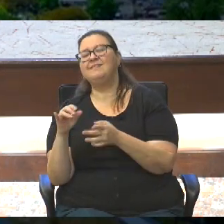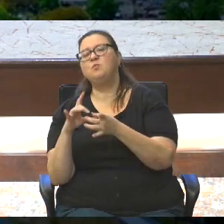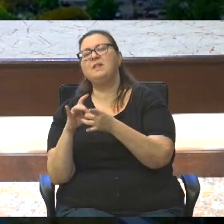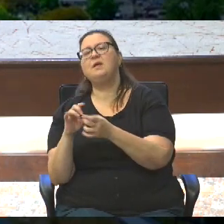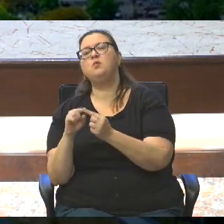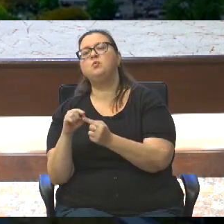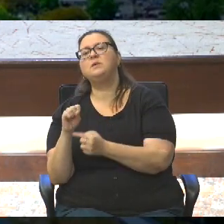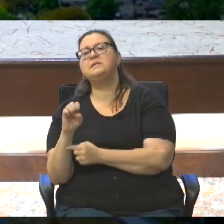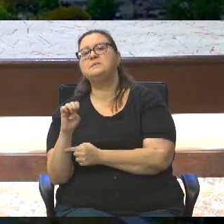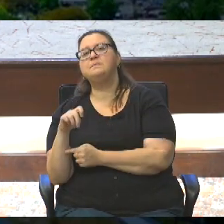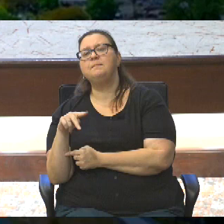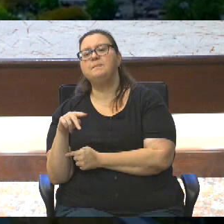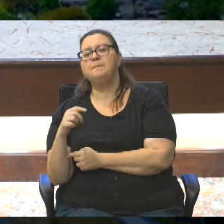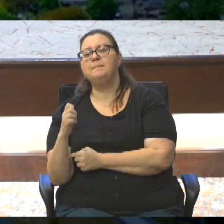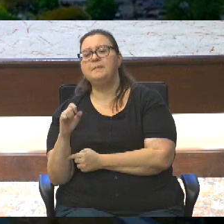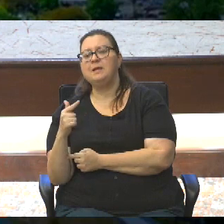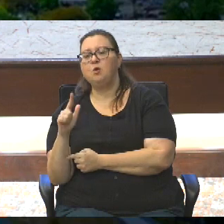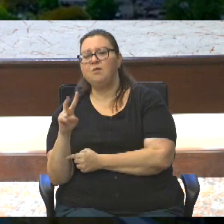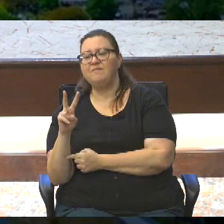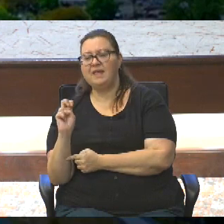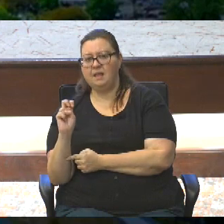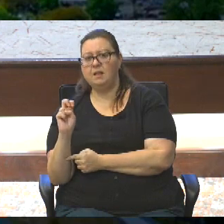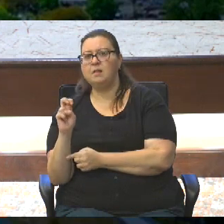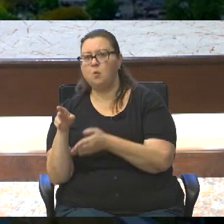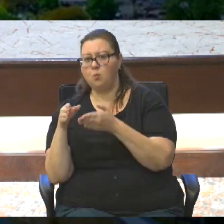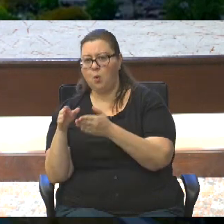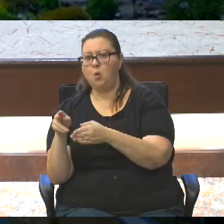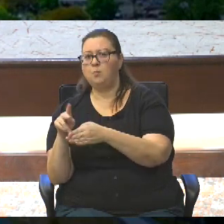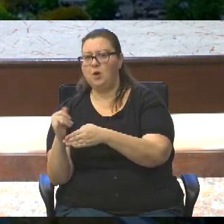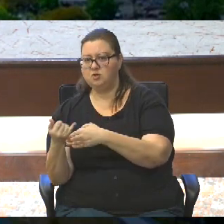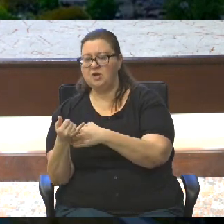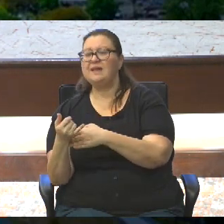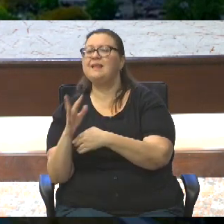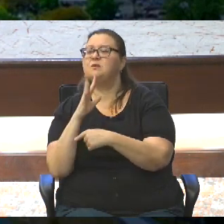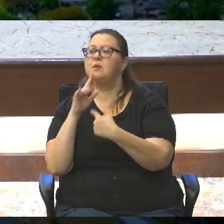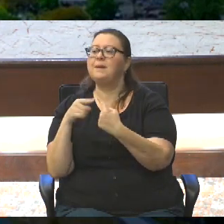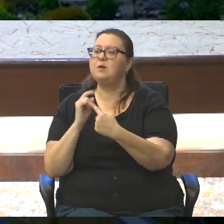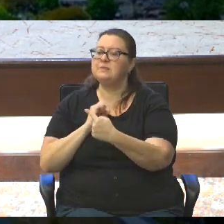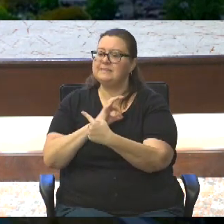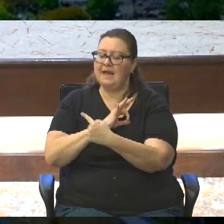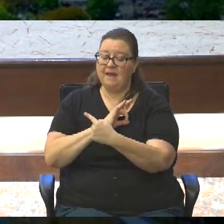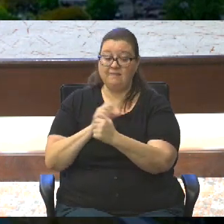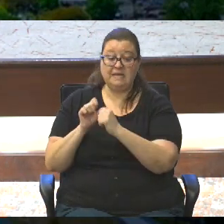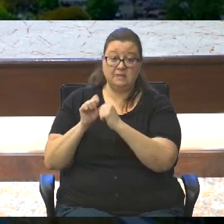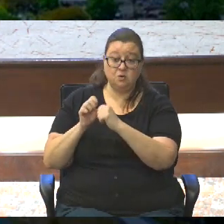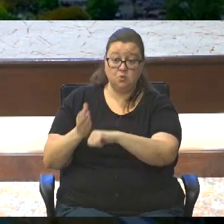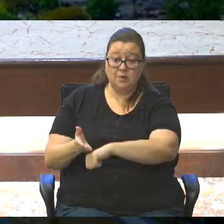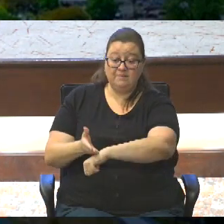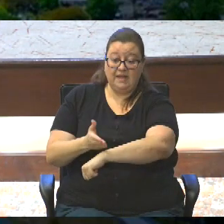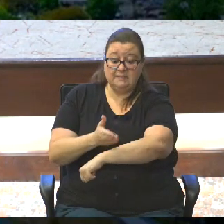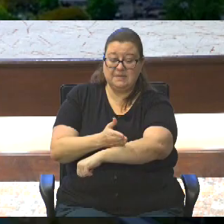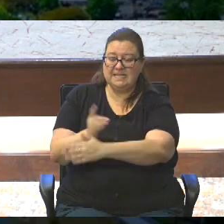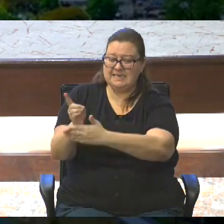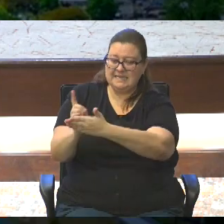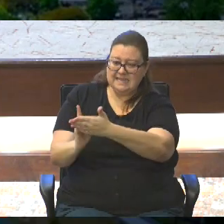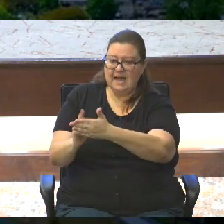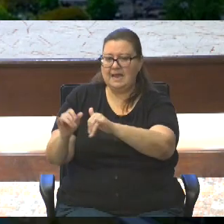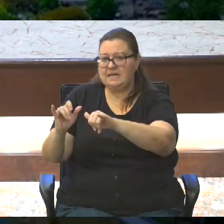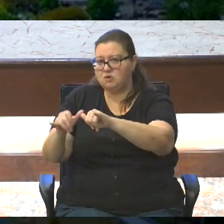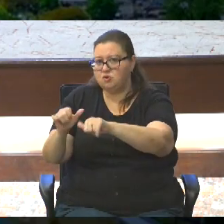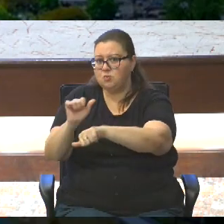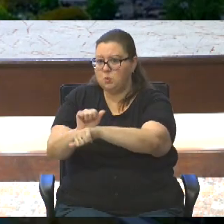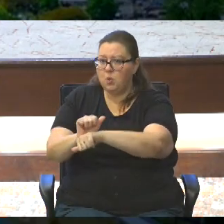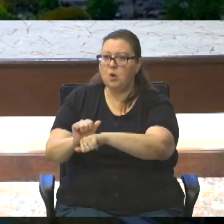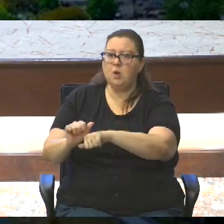project. These items indicate staff in their continued advancement of design and engineering work,